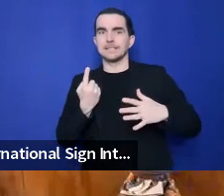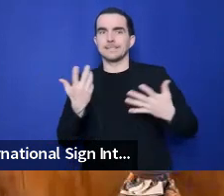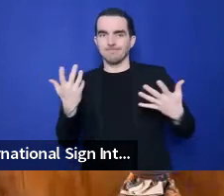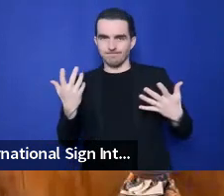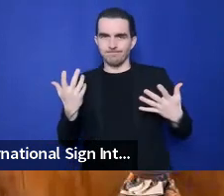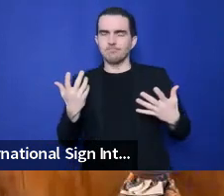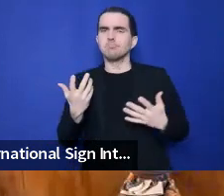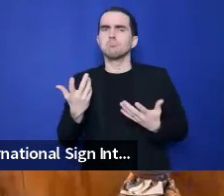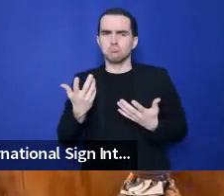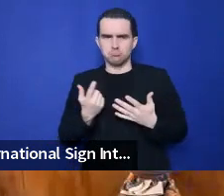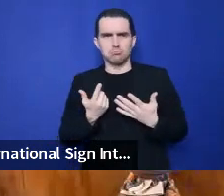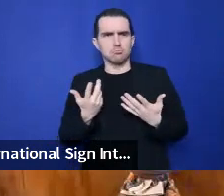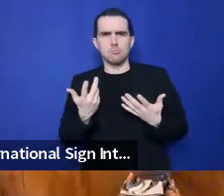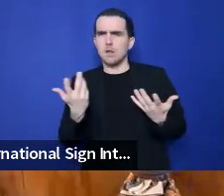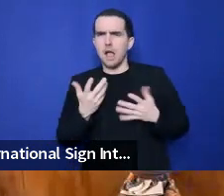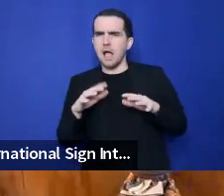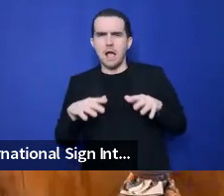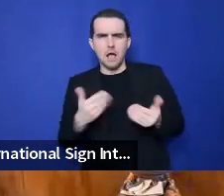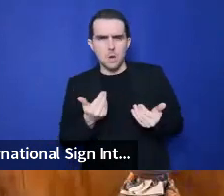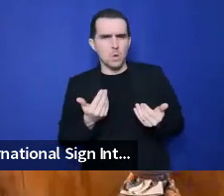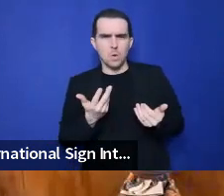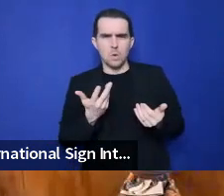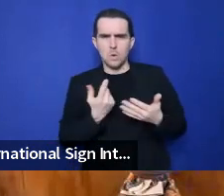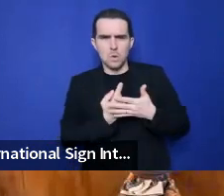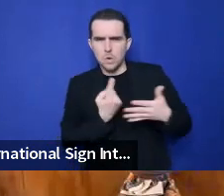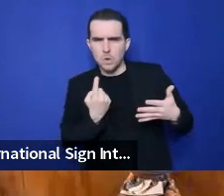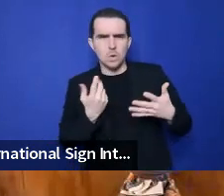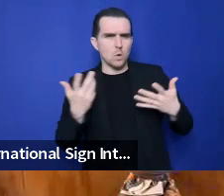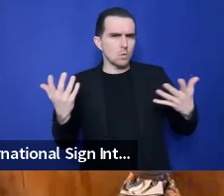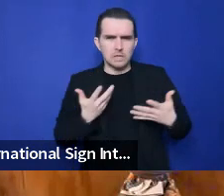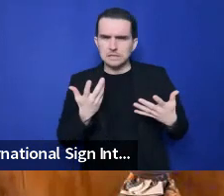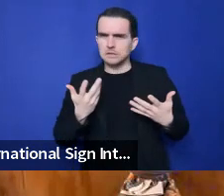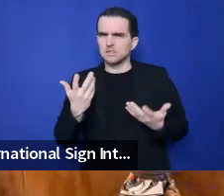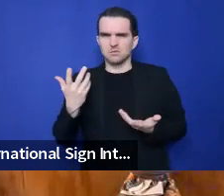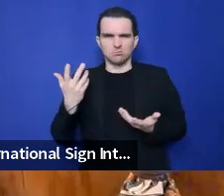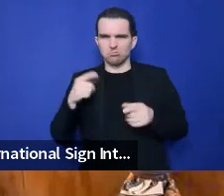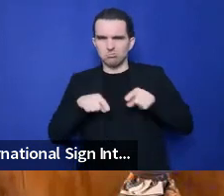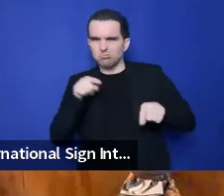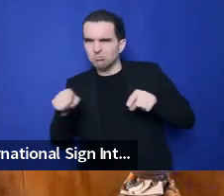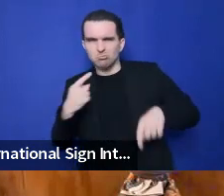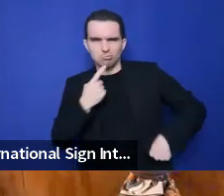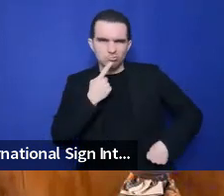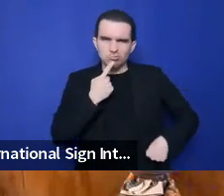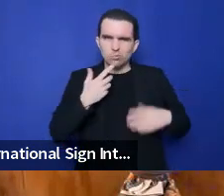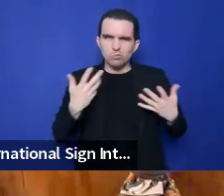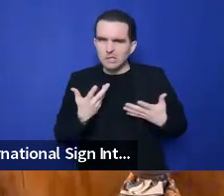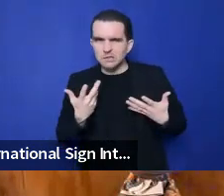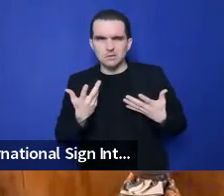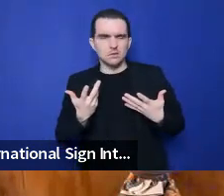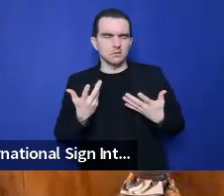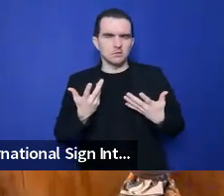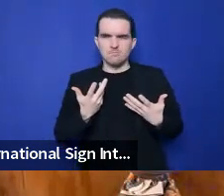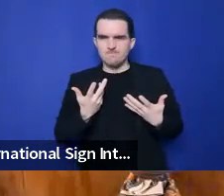a publicly funded home-based care support from 2011 to 2015 in the country. The government, through the Ministry of